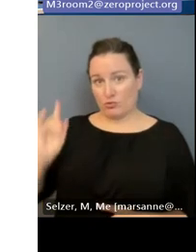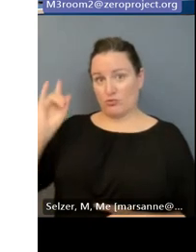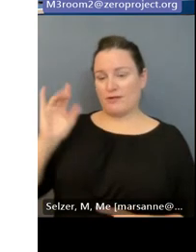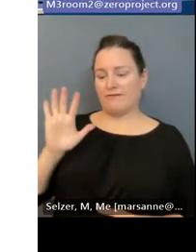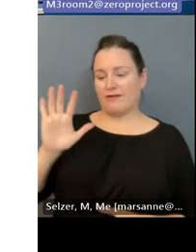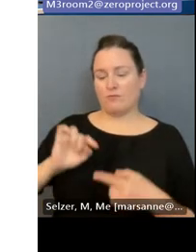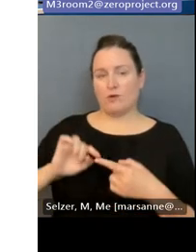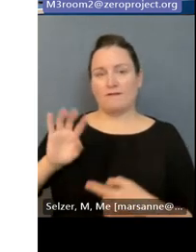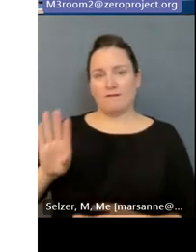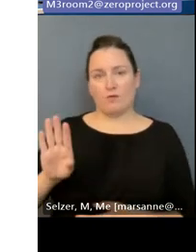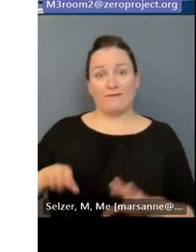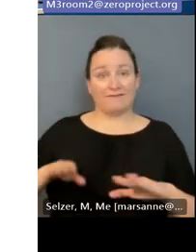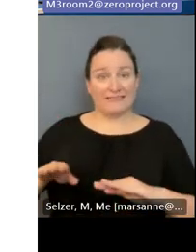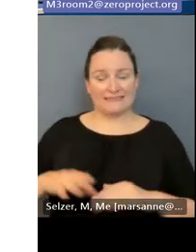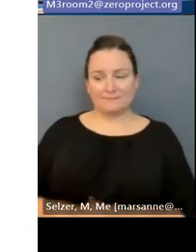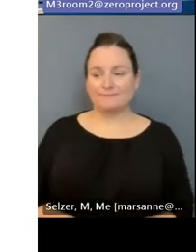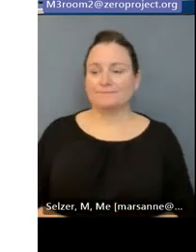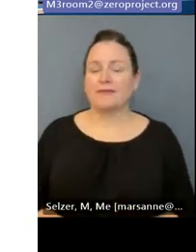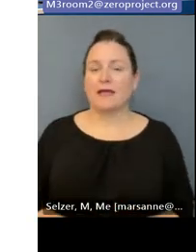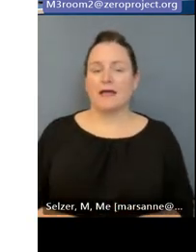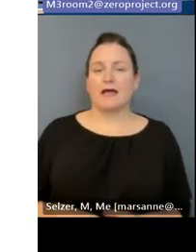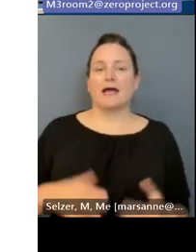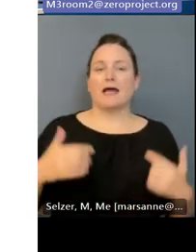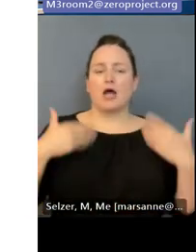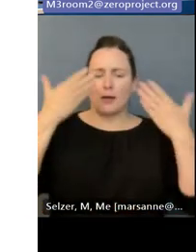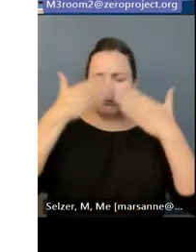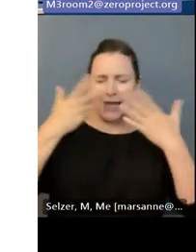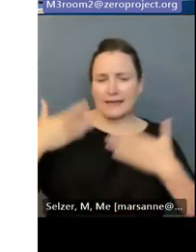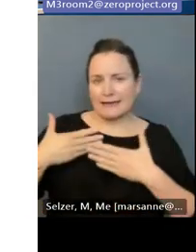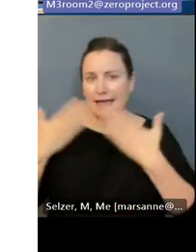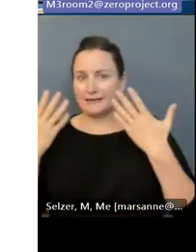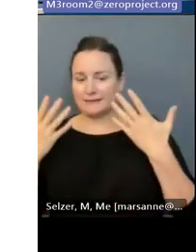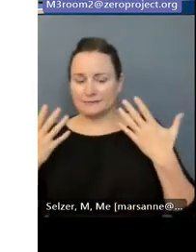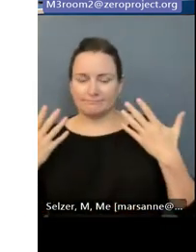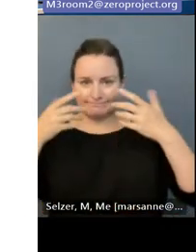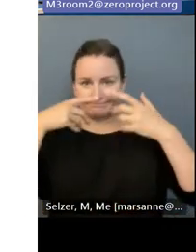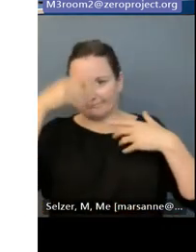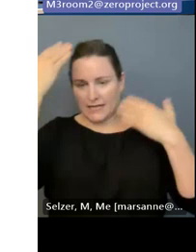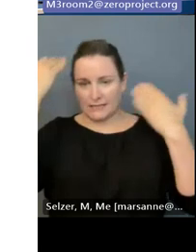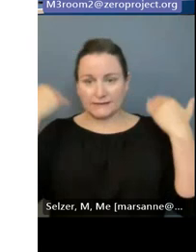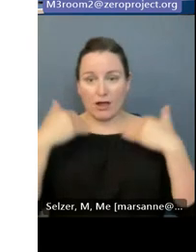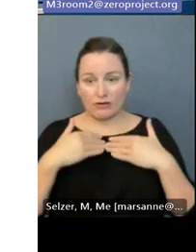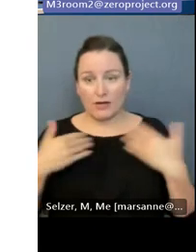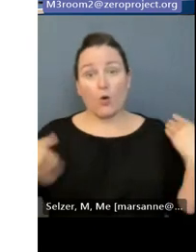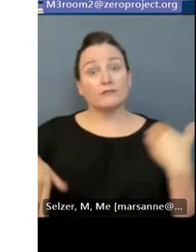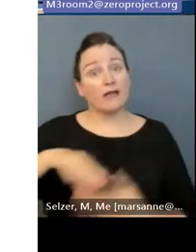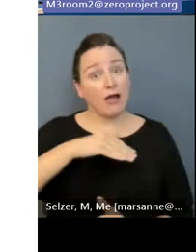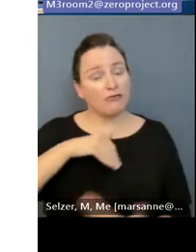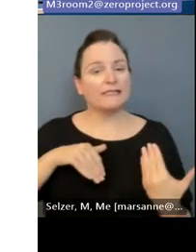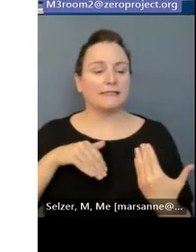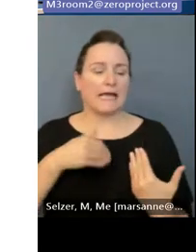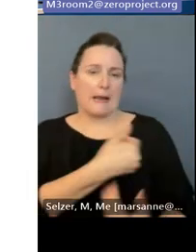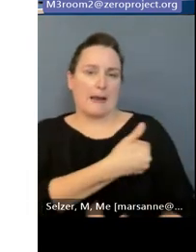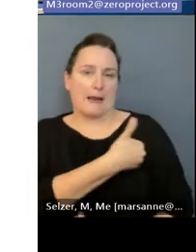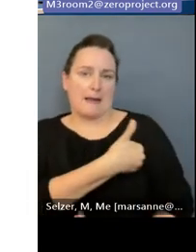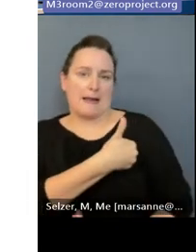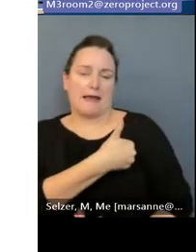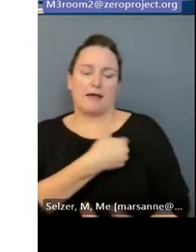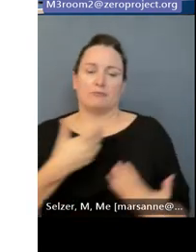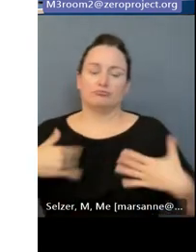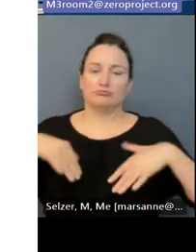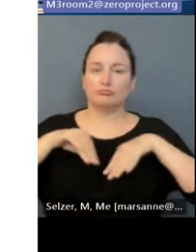wearing a black and blue sari today with a matching blouse, black blouse. I wear specs, and I have my hair held in